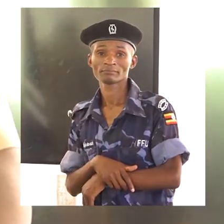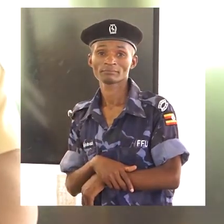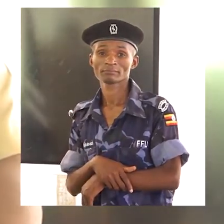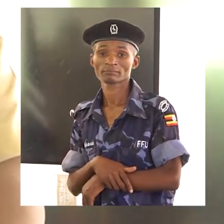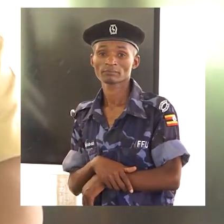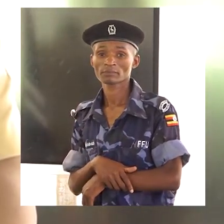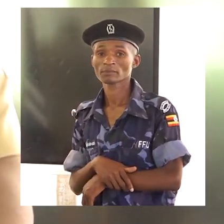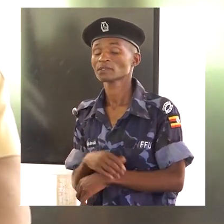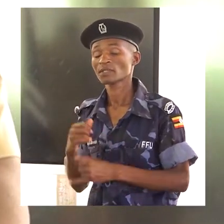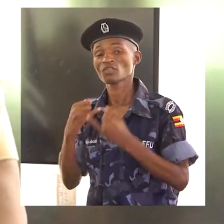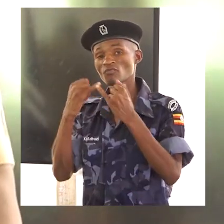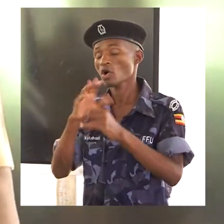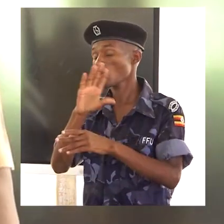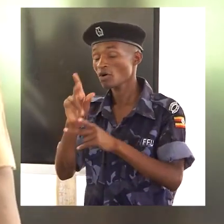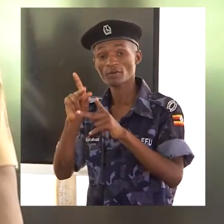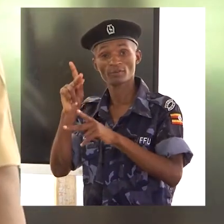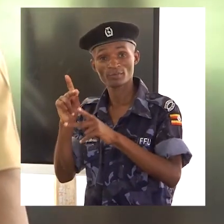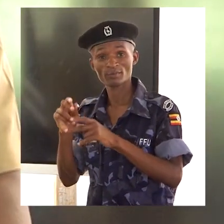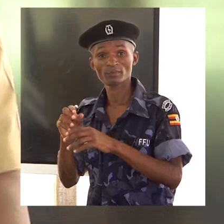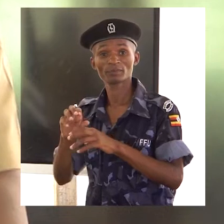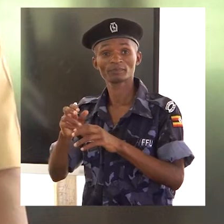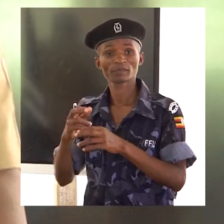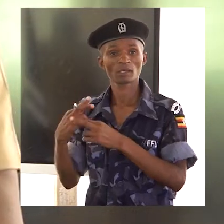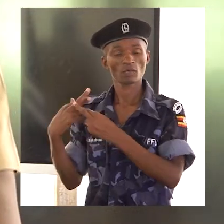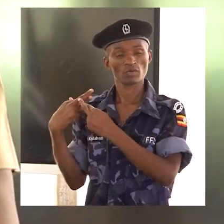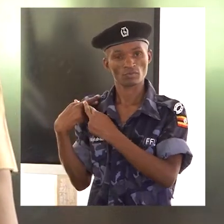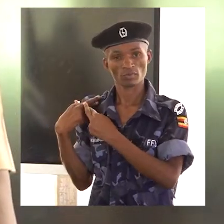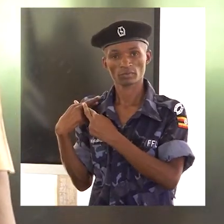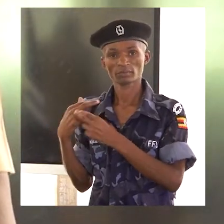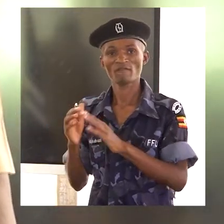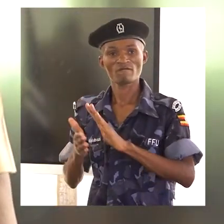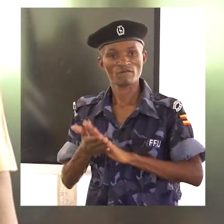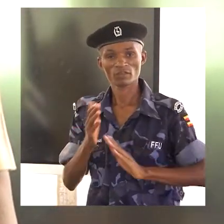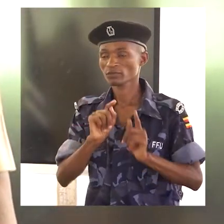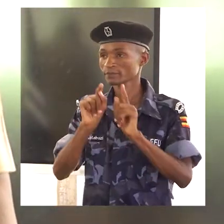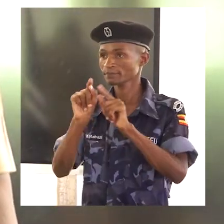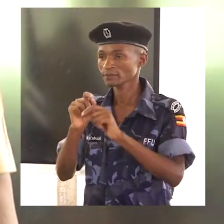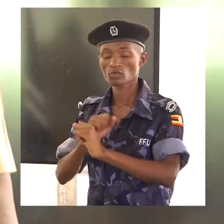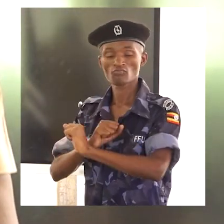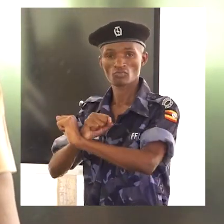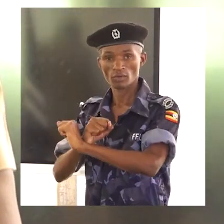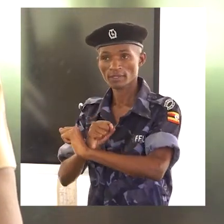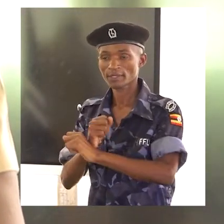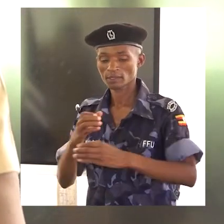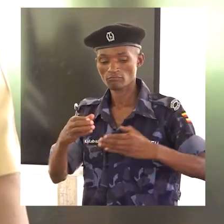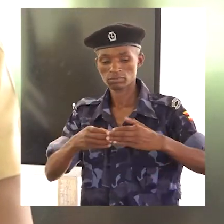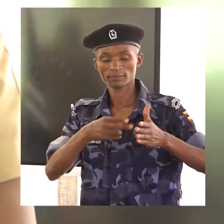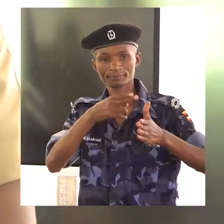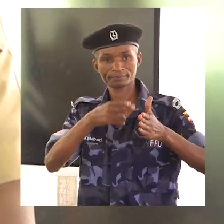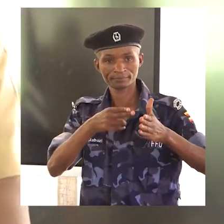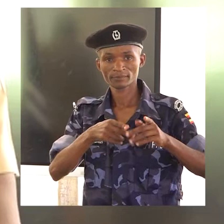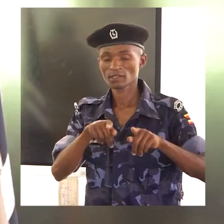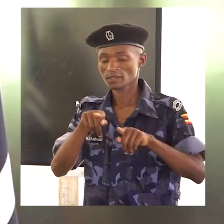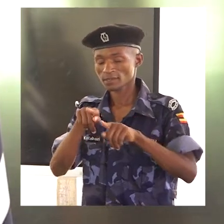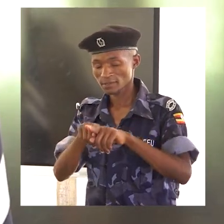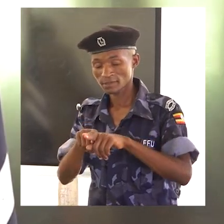And he's reminded all commanders to act quickly to protect journalists, and in addition,